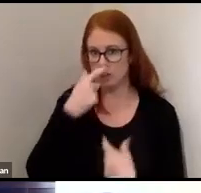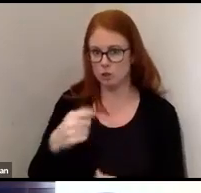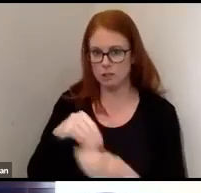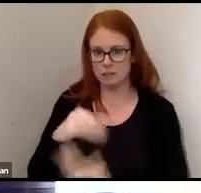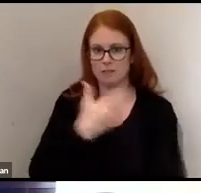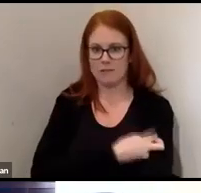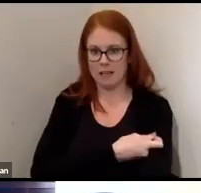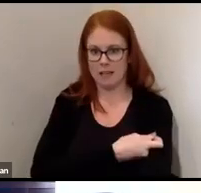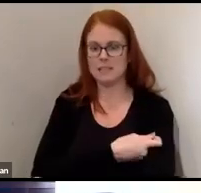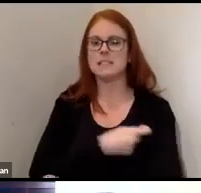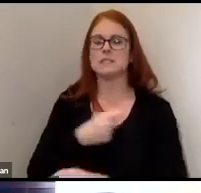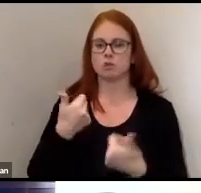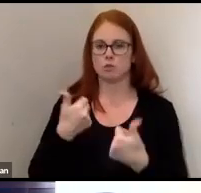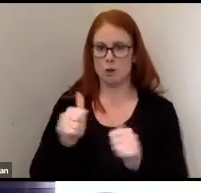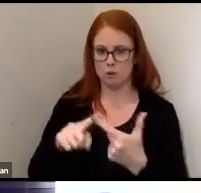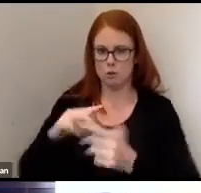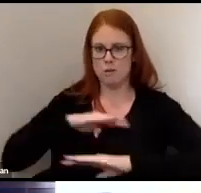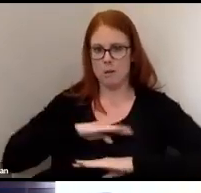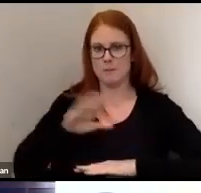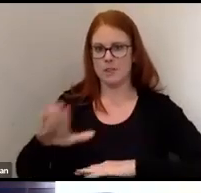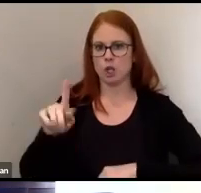through them.